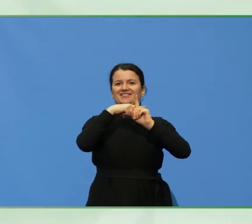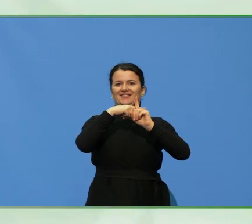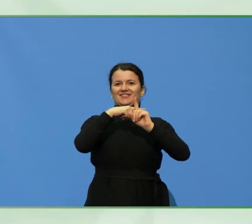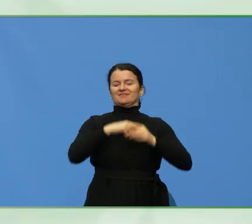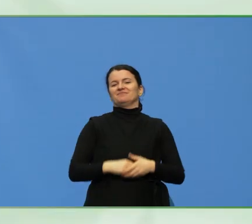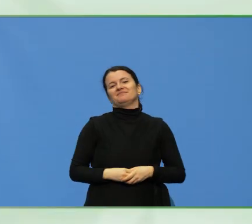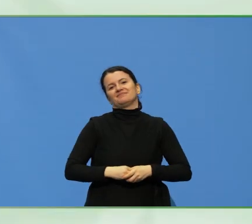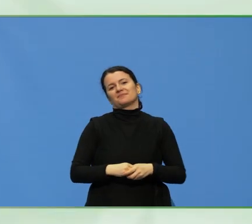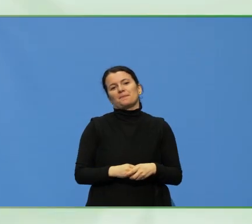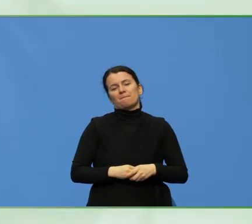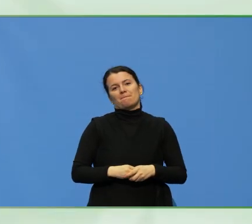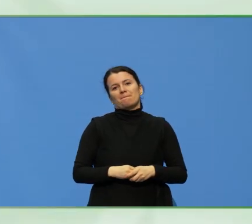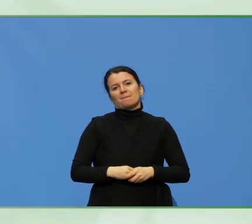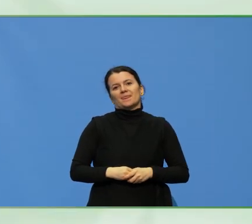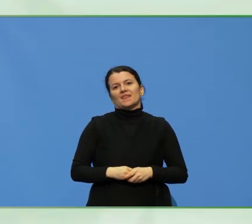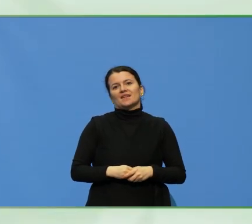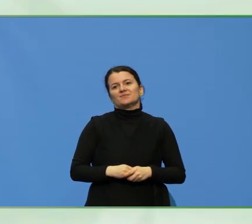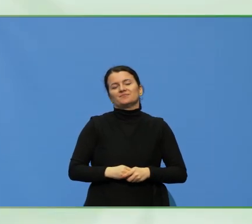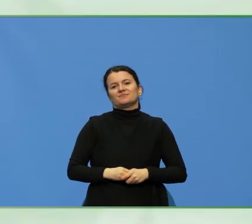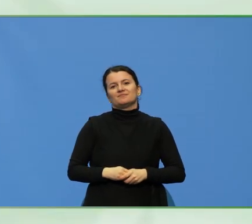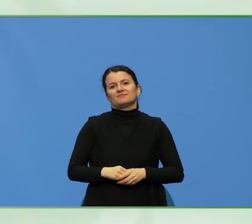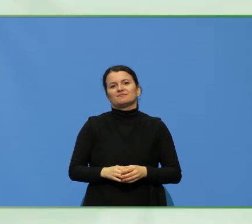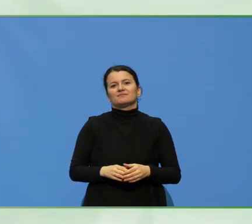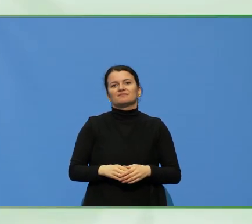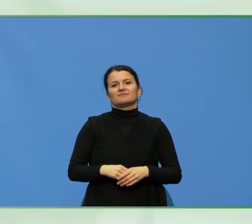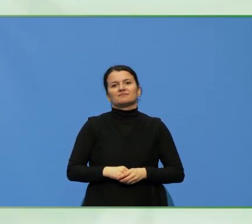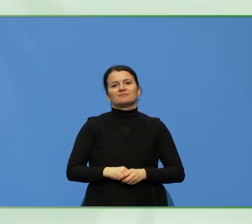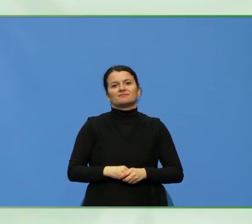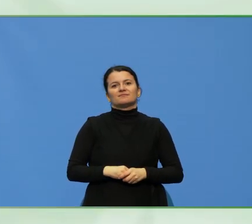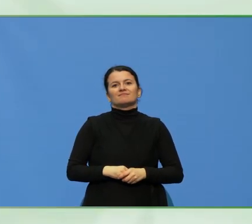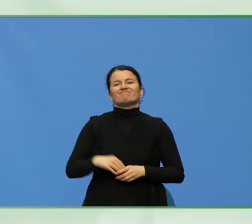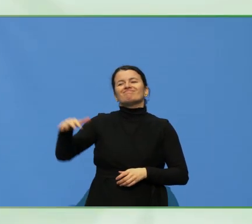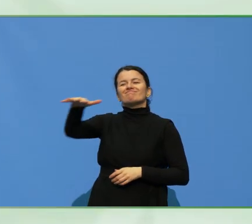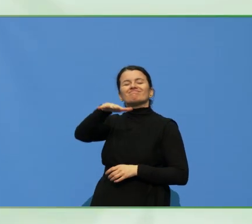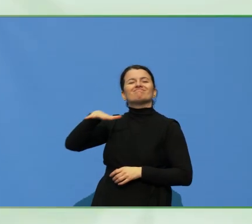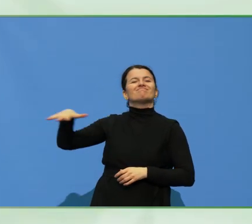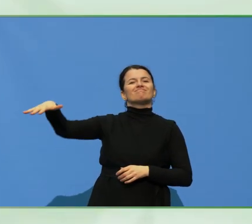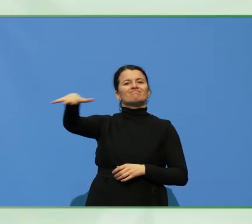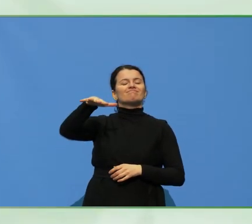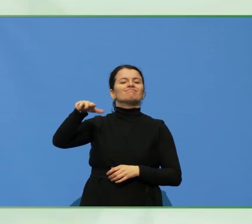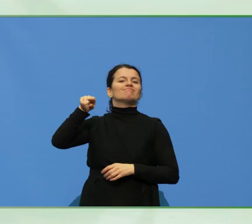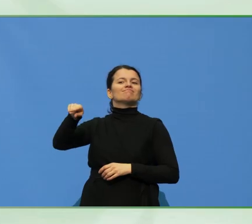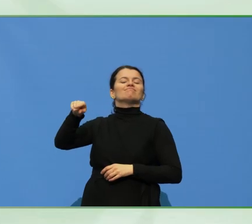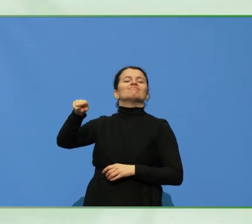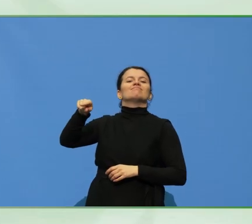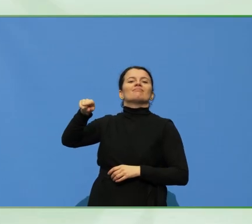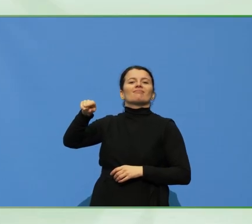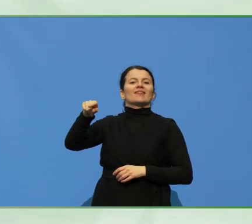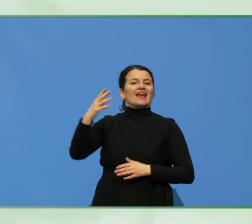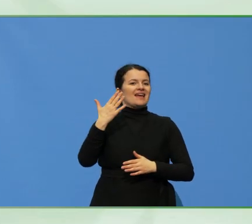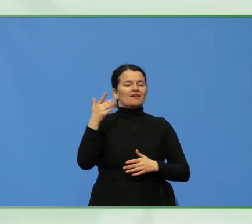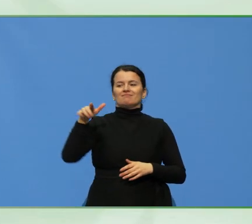And we want to continue to challenge and shatter the assumptions that so many people have of